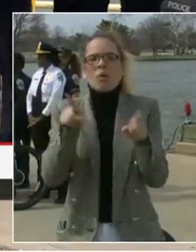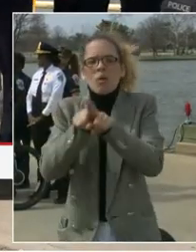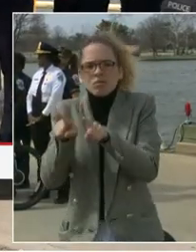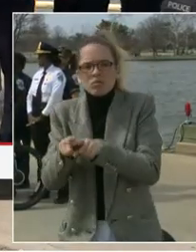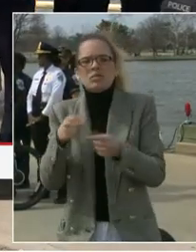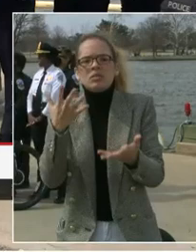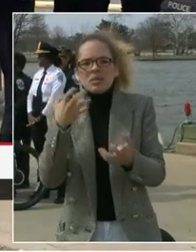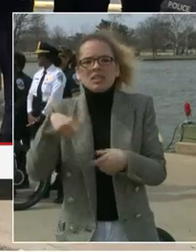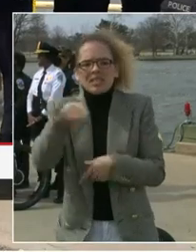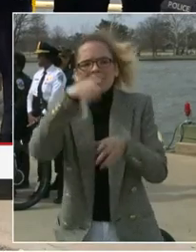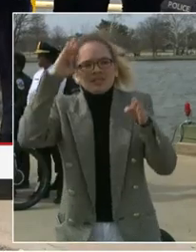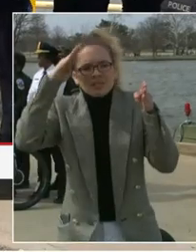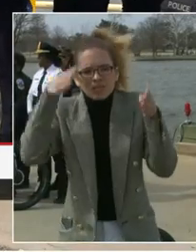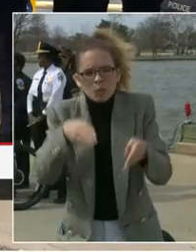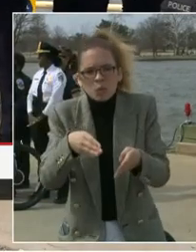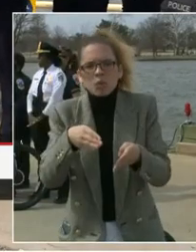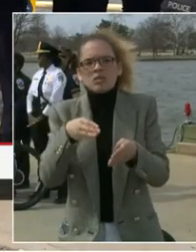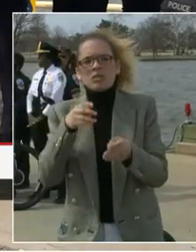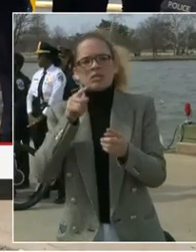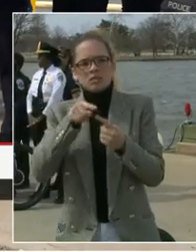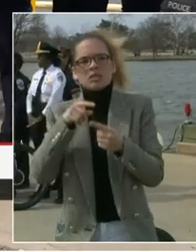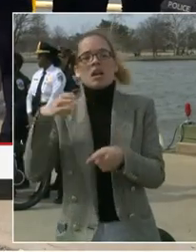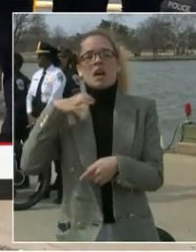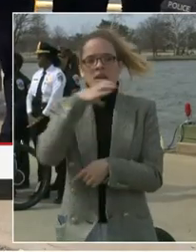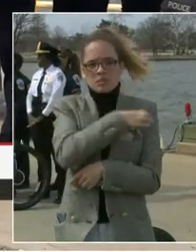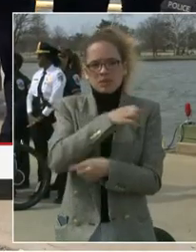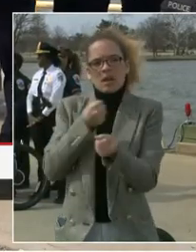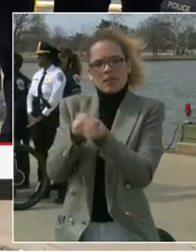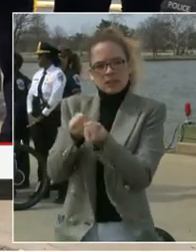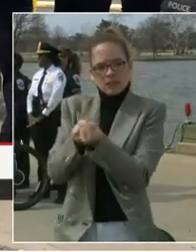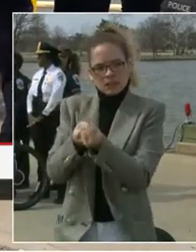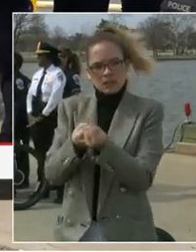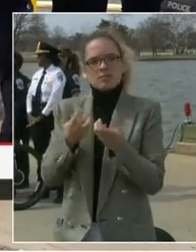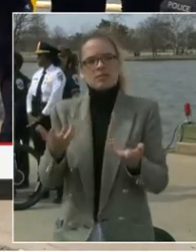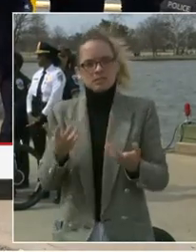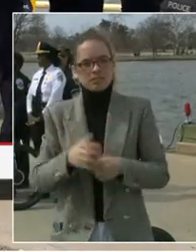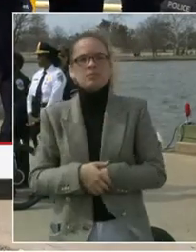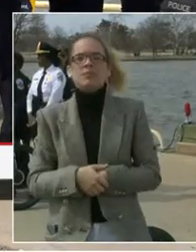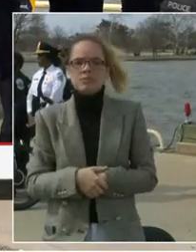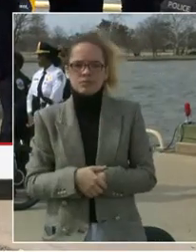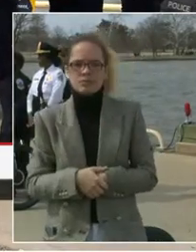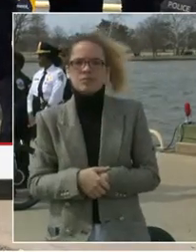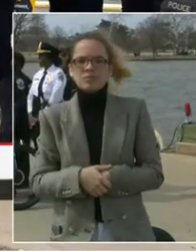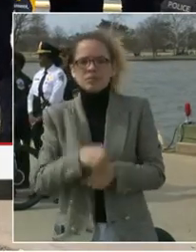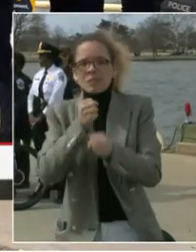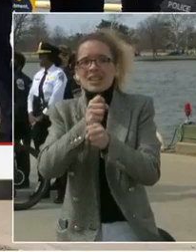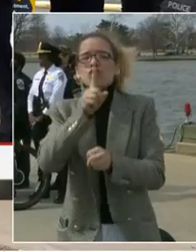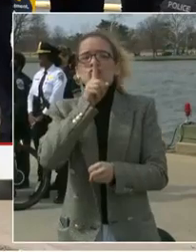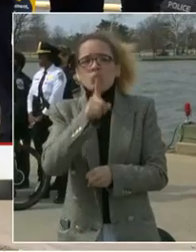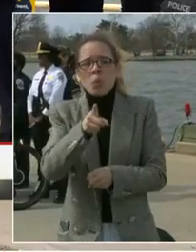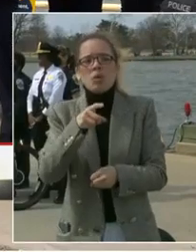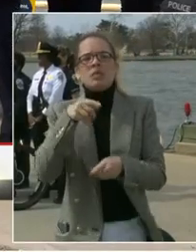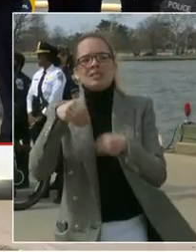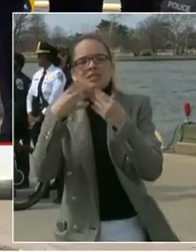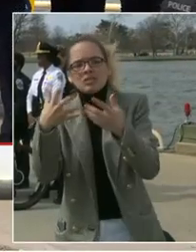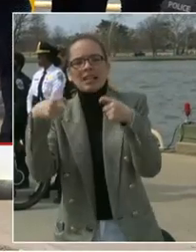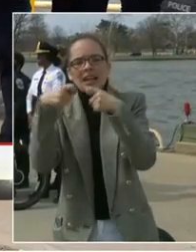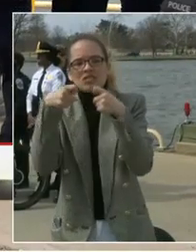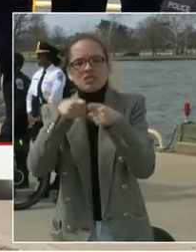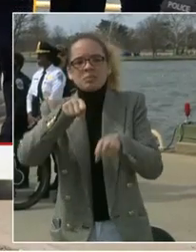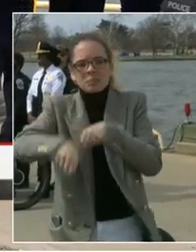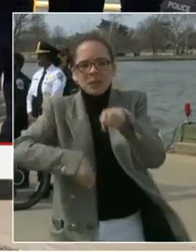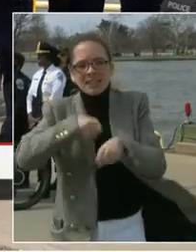sent this to the council, and I want them to fund it this year, is making sure we're providing electric bikes for our